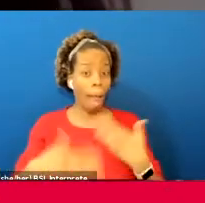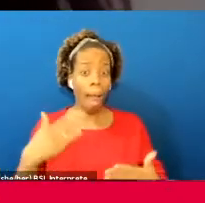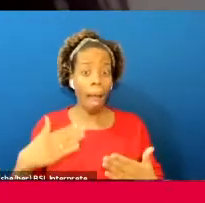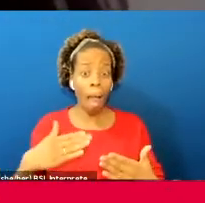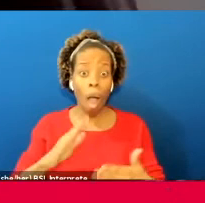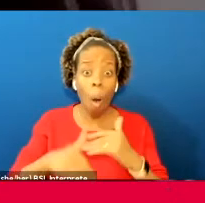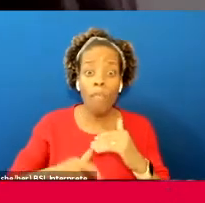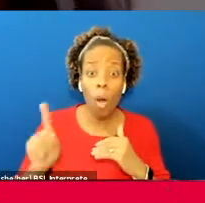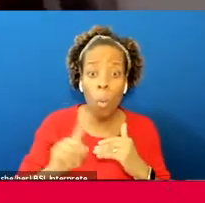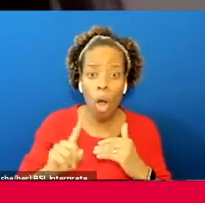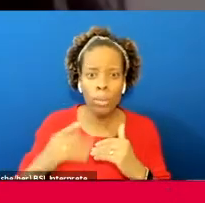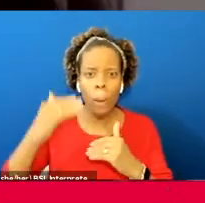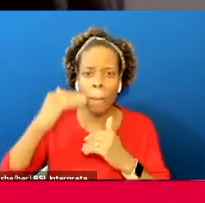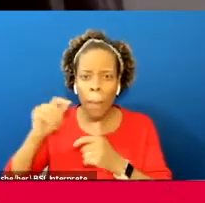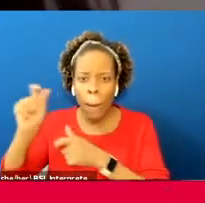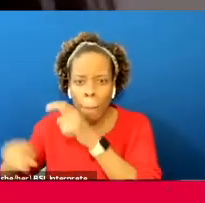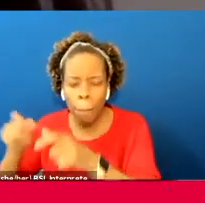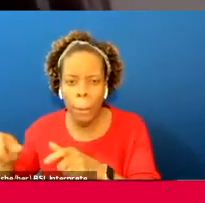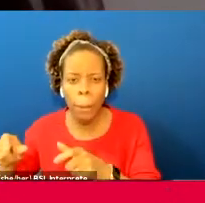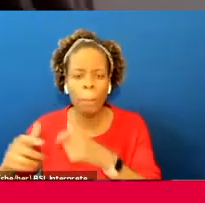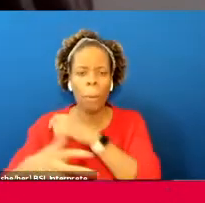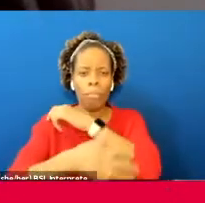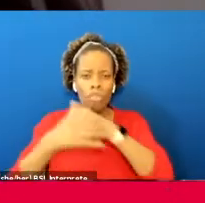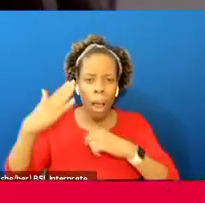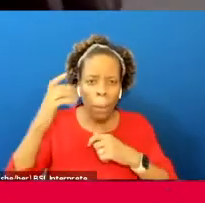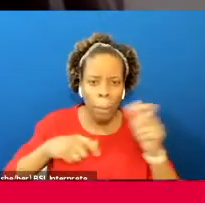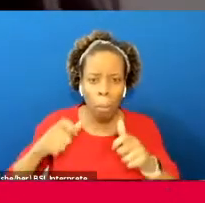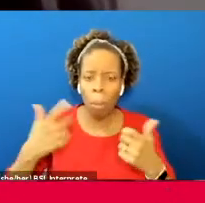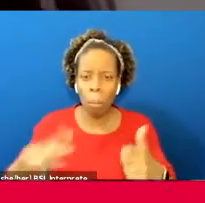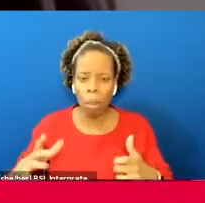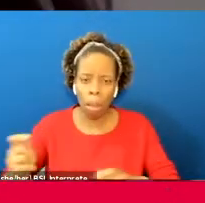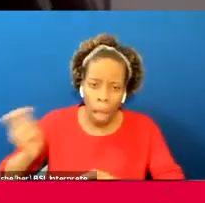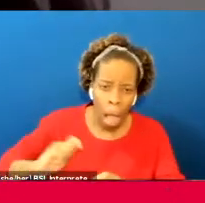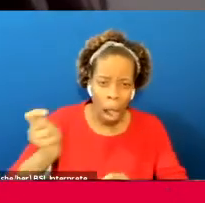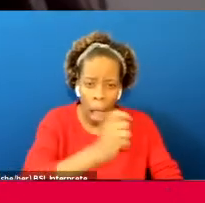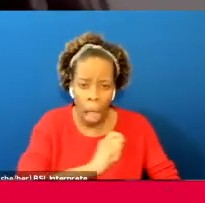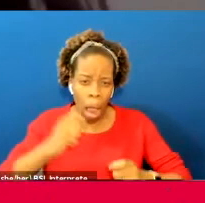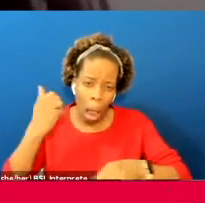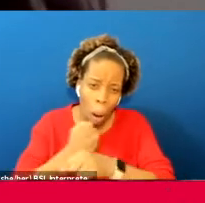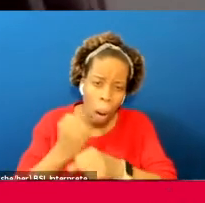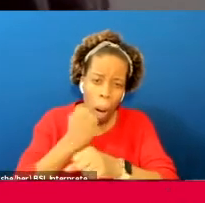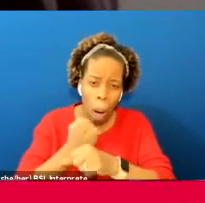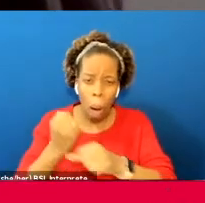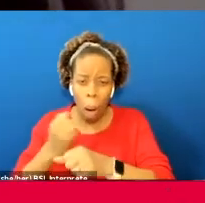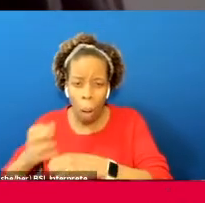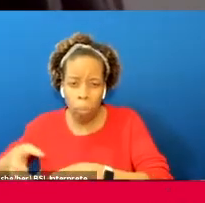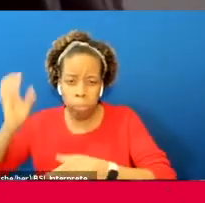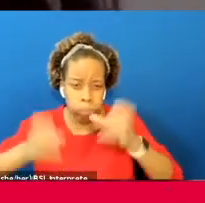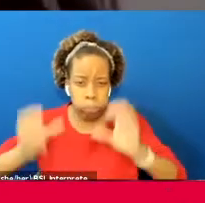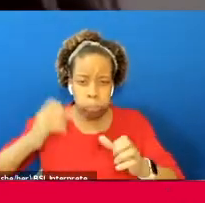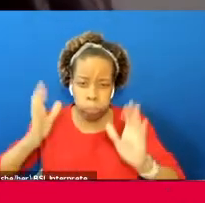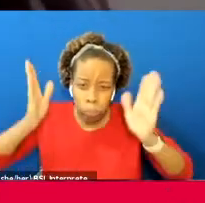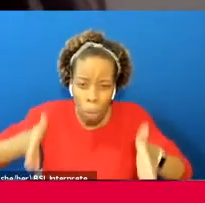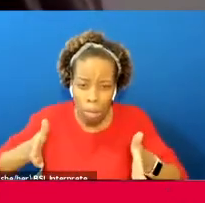to pay for it. And I say this not to make anybody feel guilty, but to remind you all of how we are all forced and made